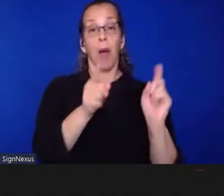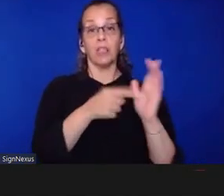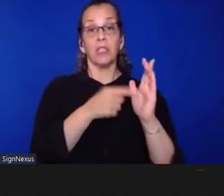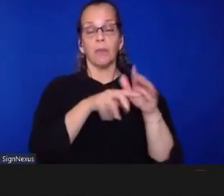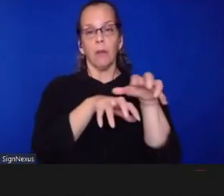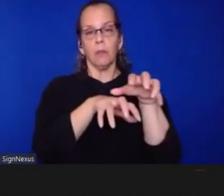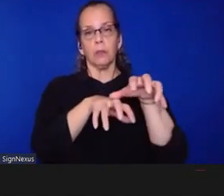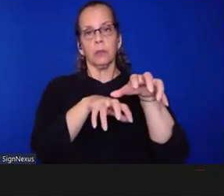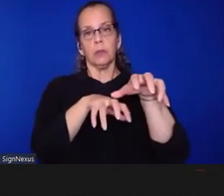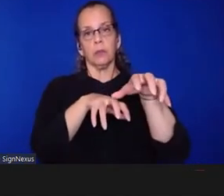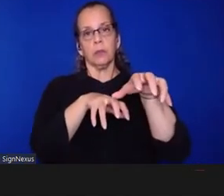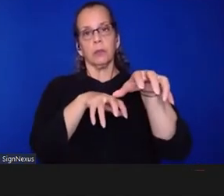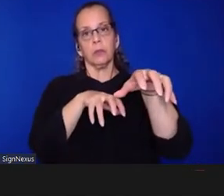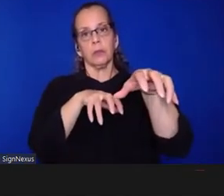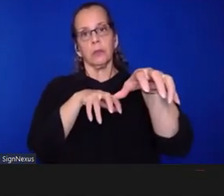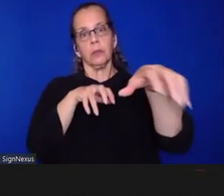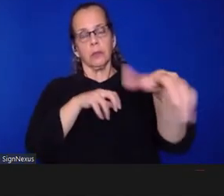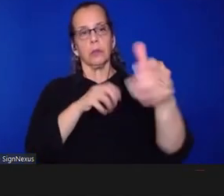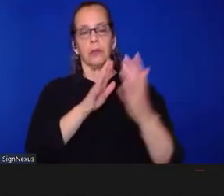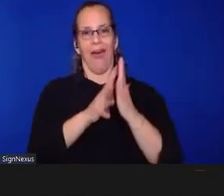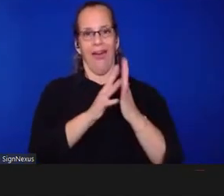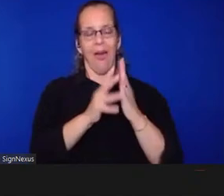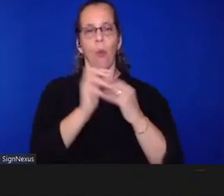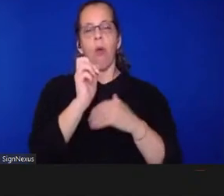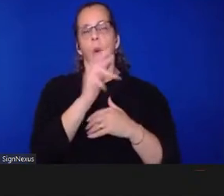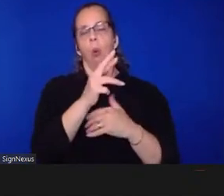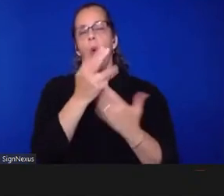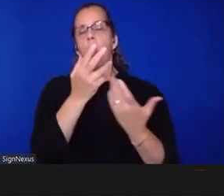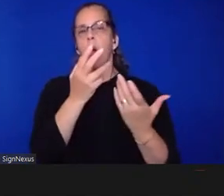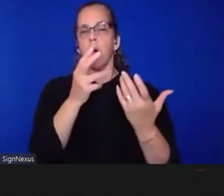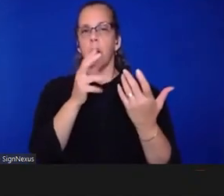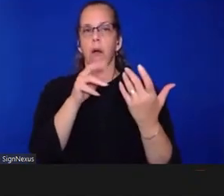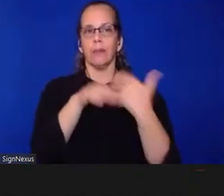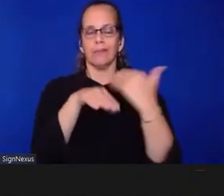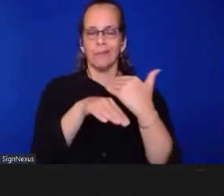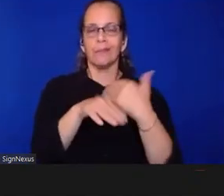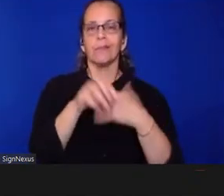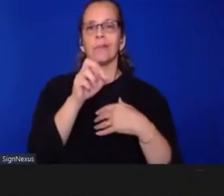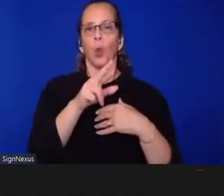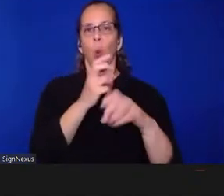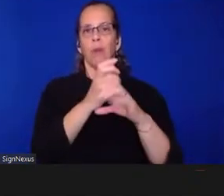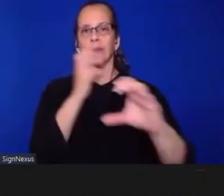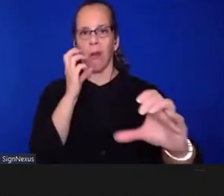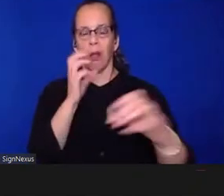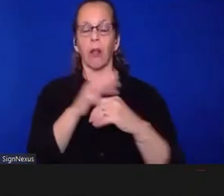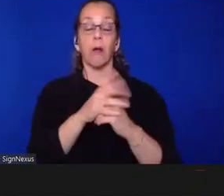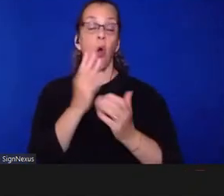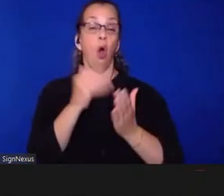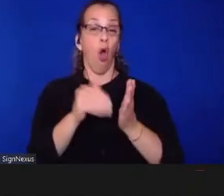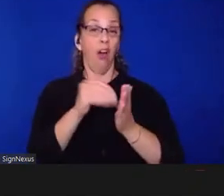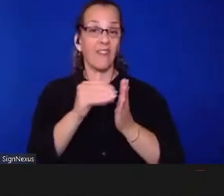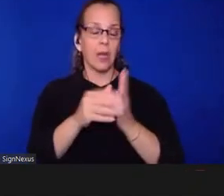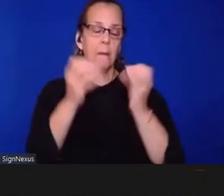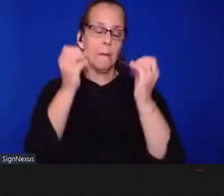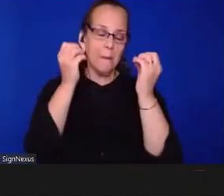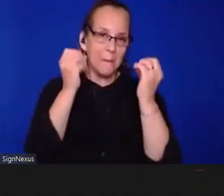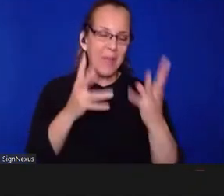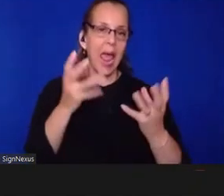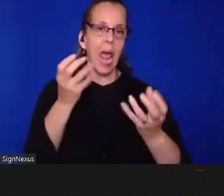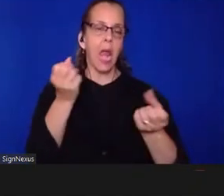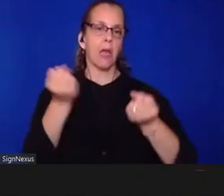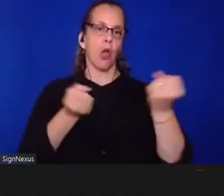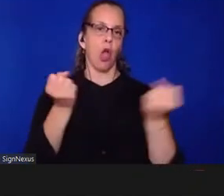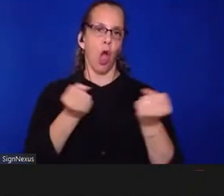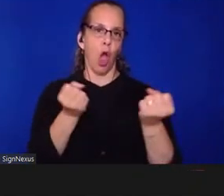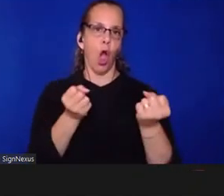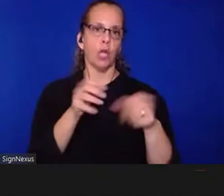tunnel or on the highway often an excessive number of vehicles slow down and delay the express